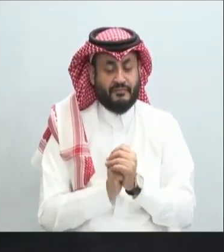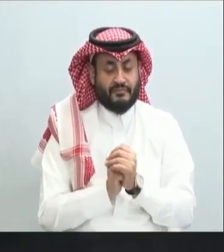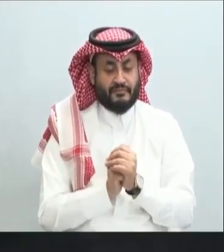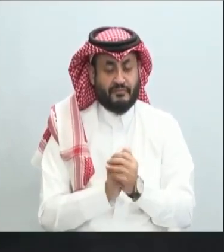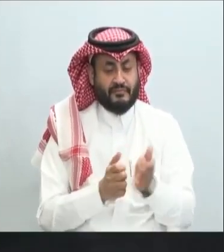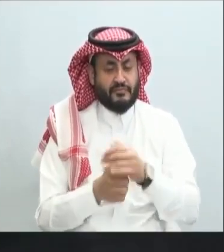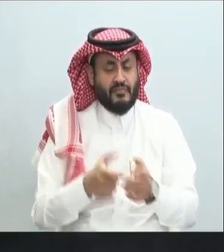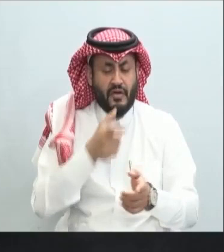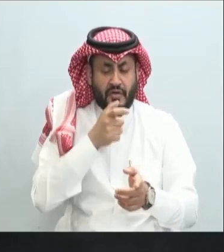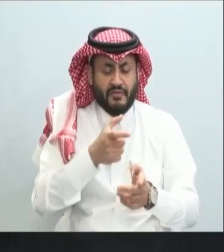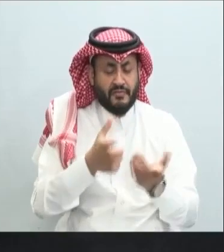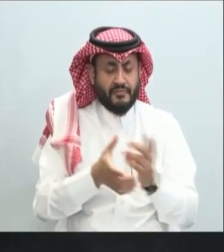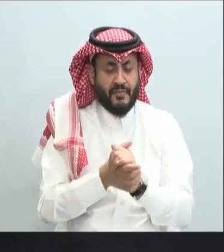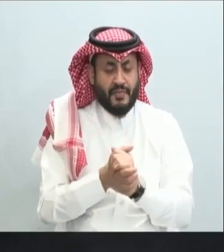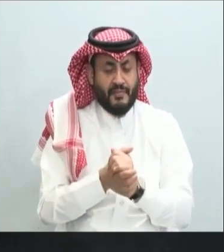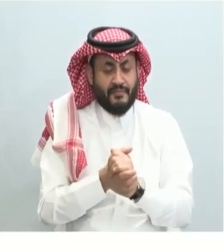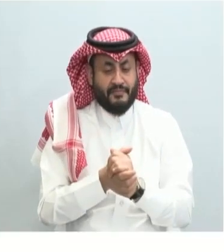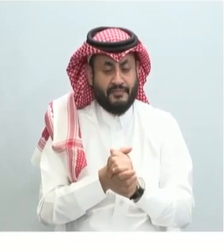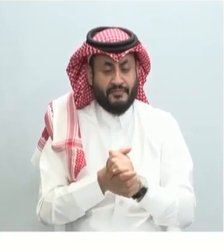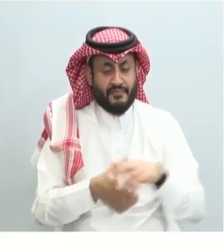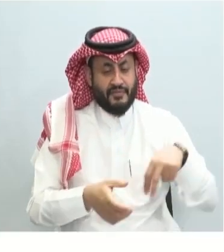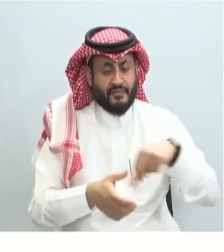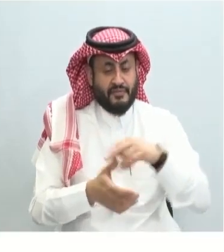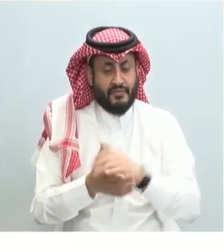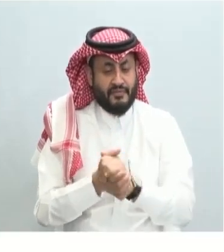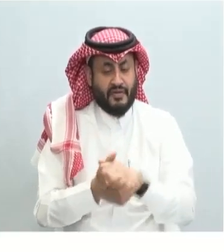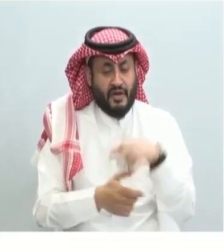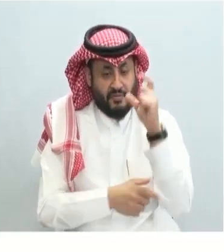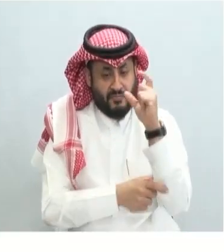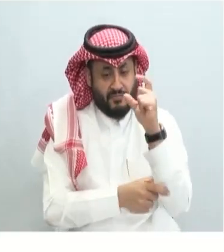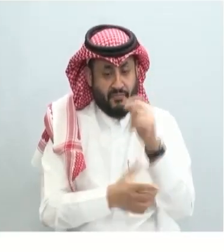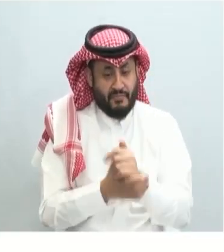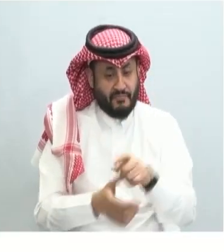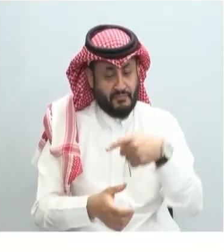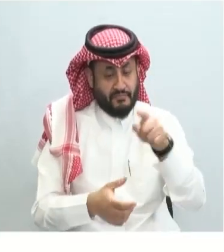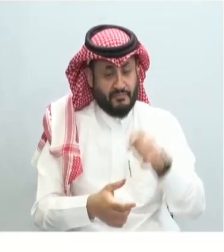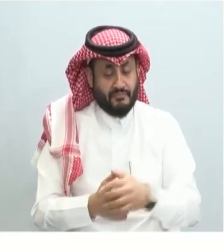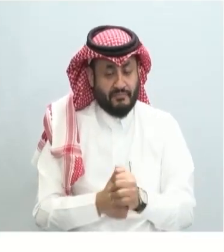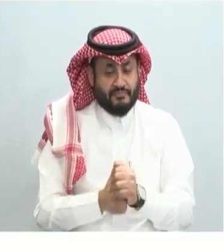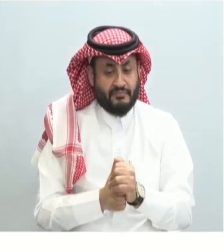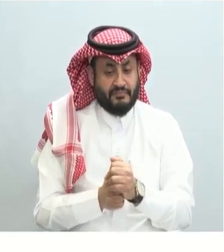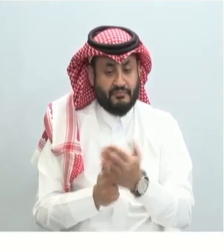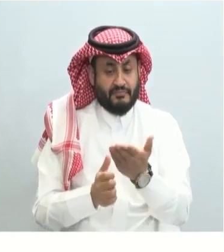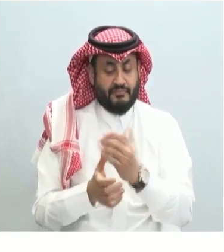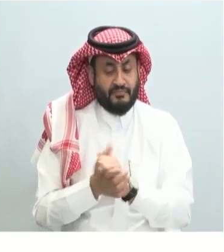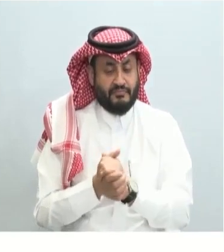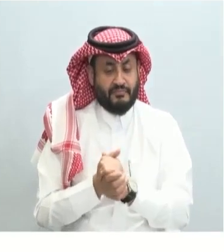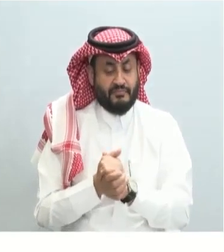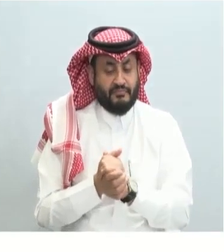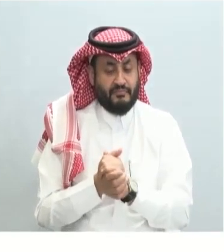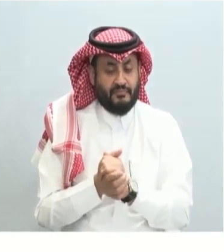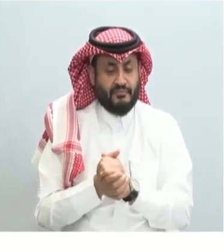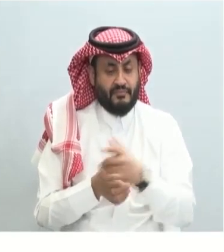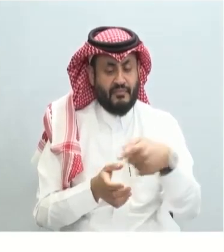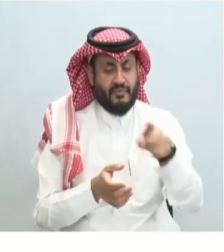on Friday, you want to go to the prayer, then you put a check mark like this. So we